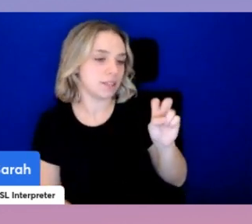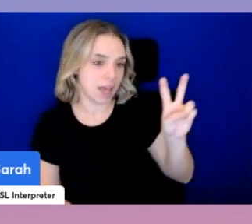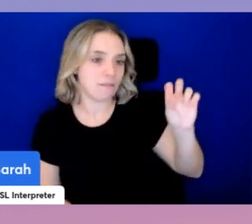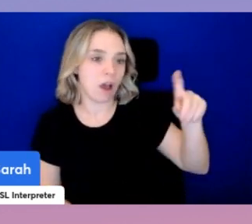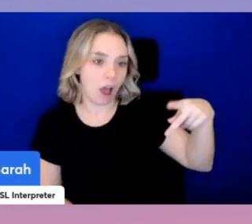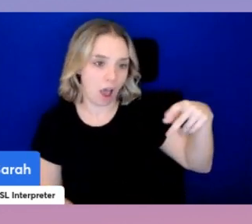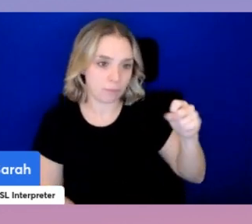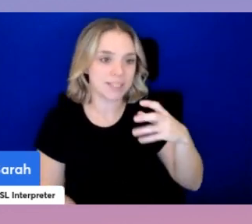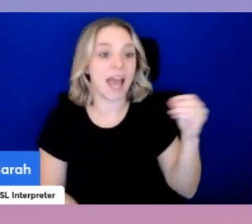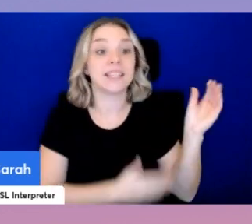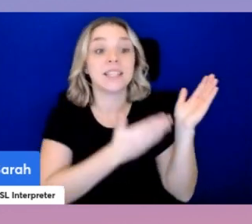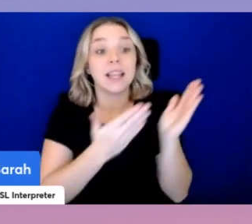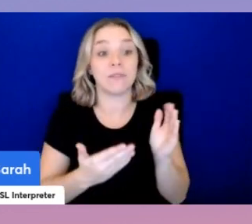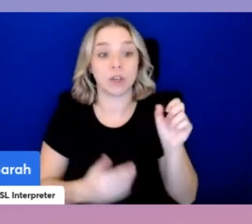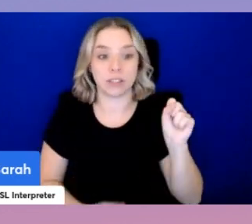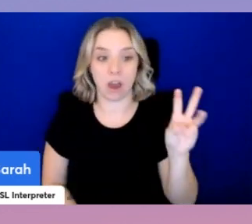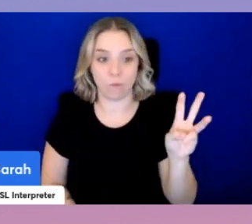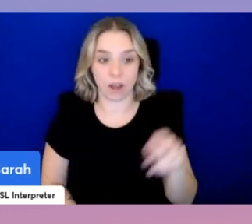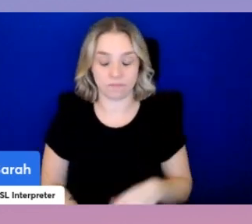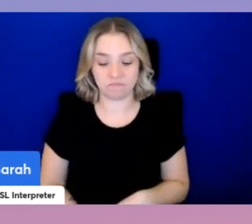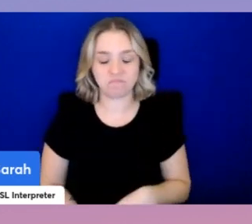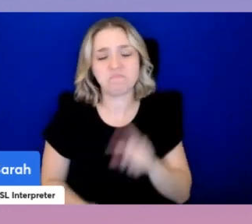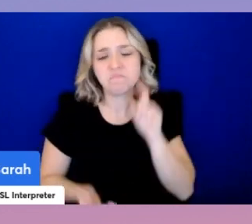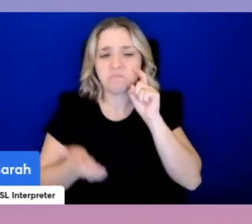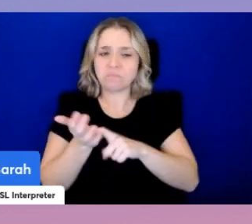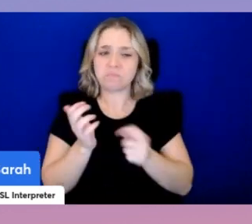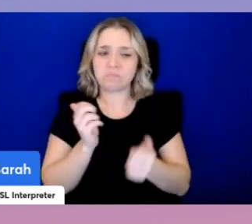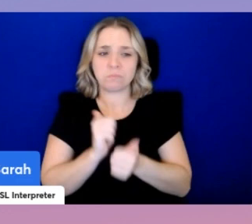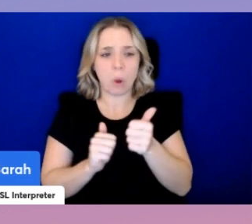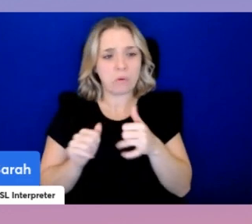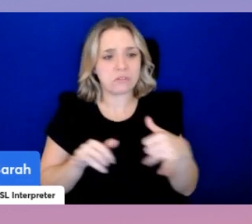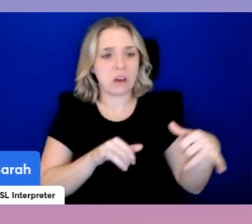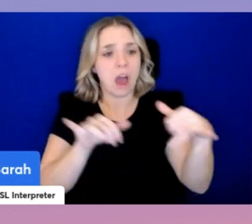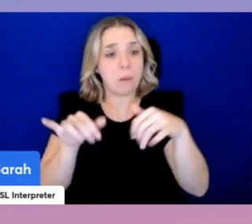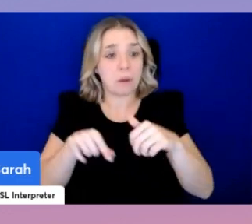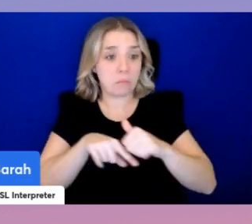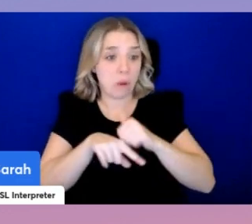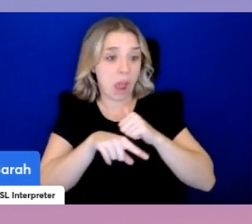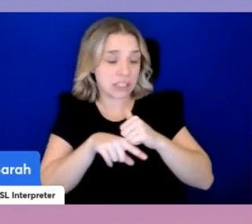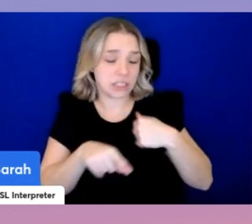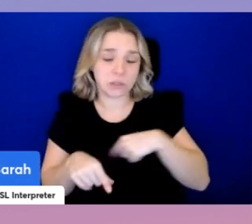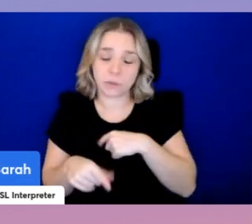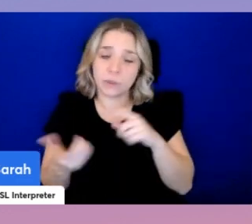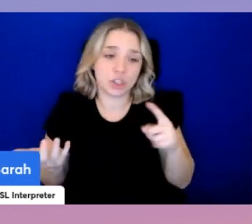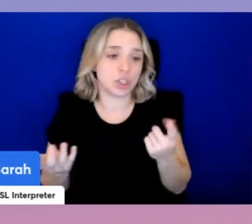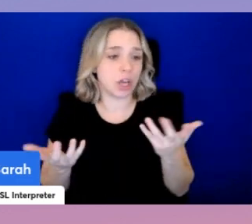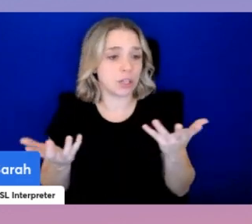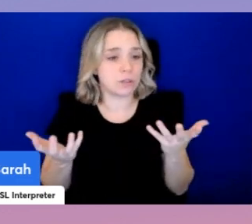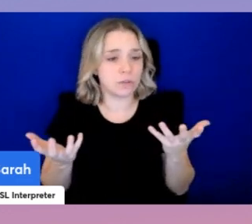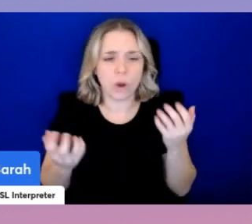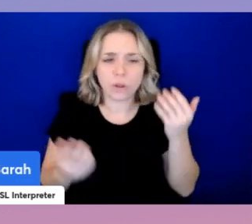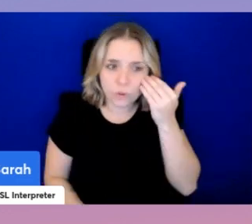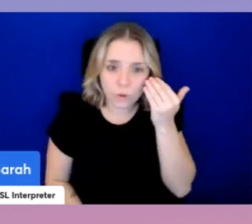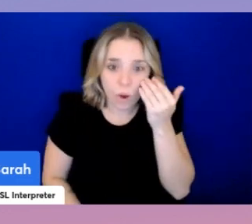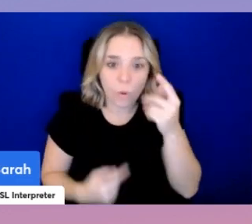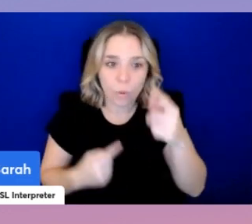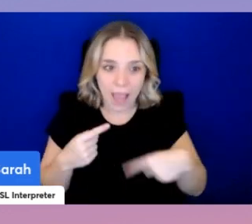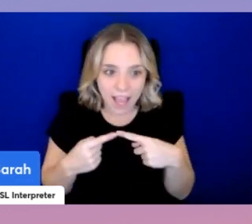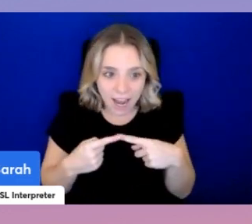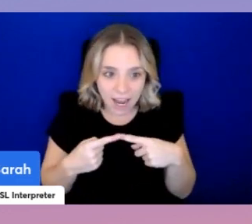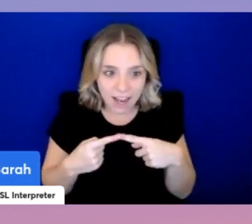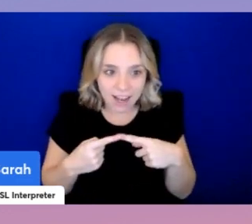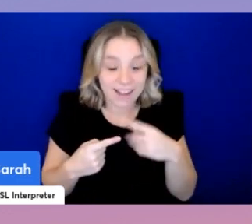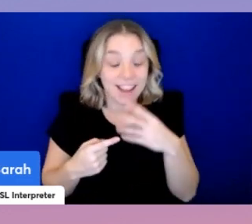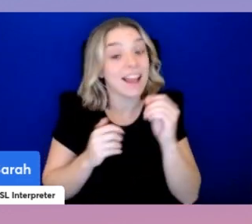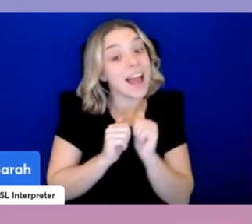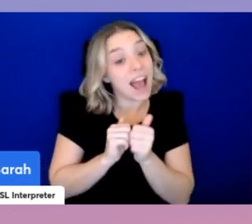software. And for the most common practice, we just want to know when and